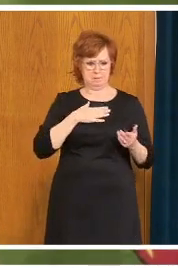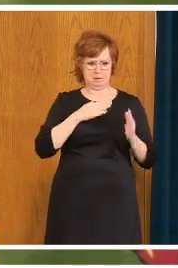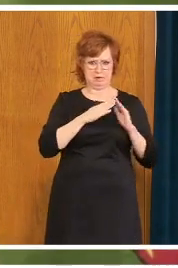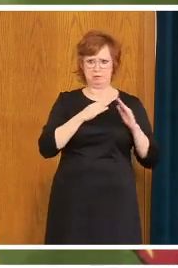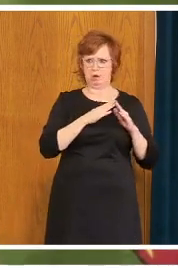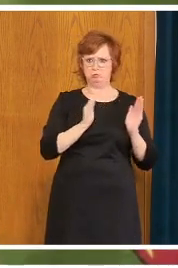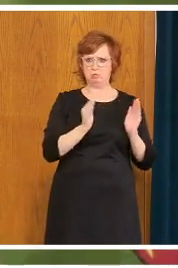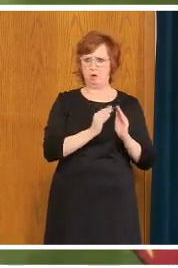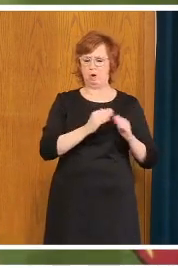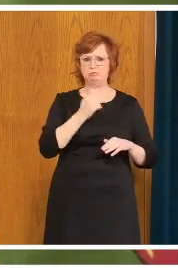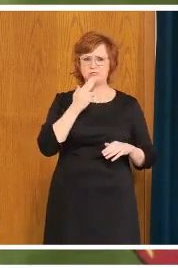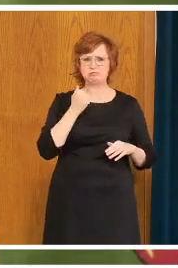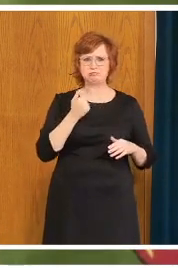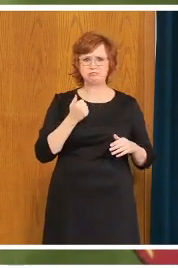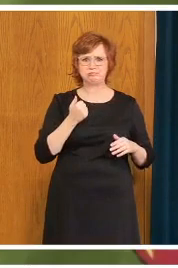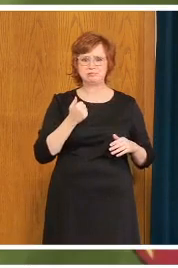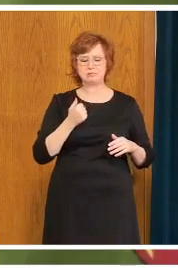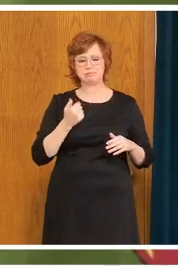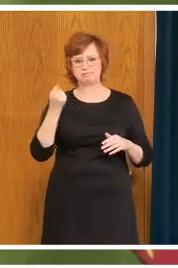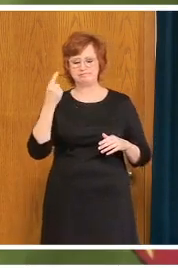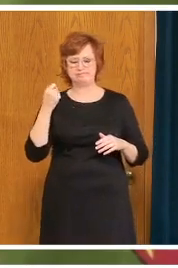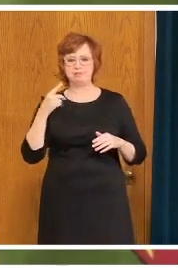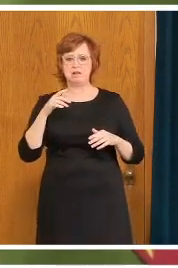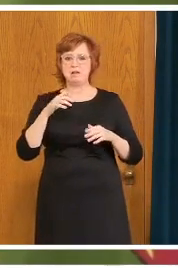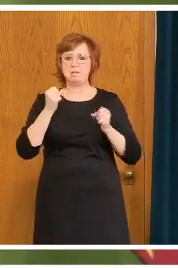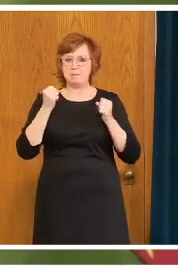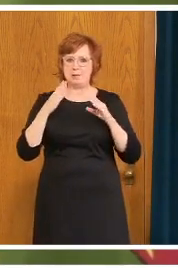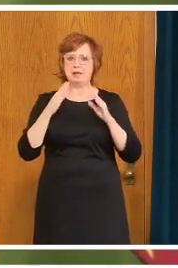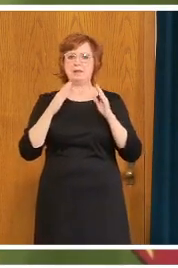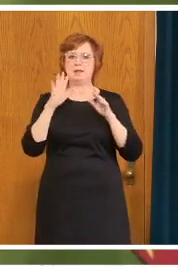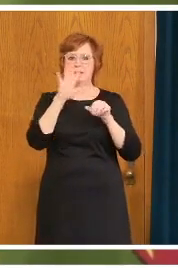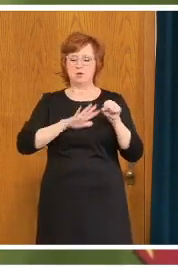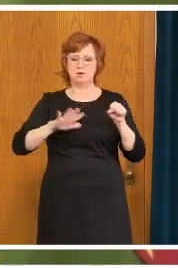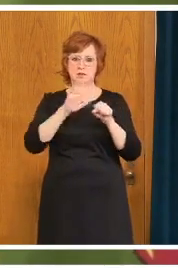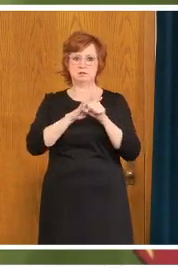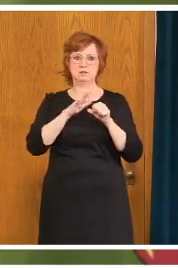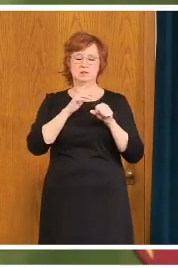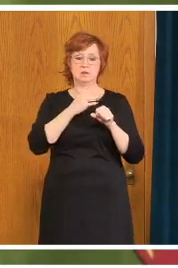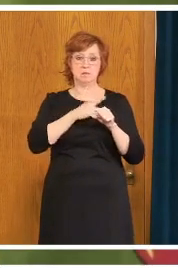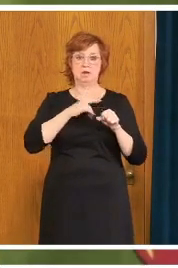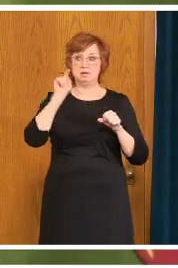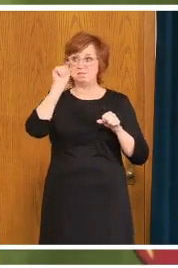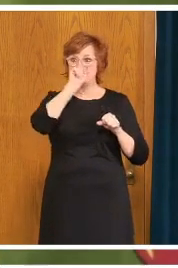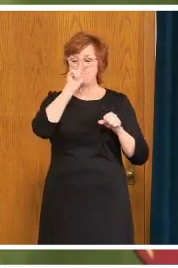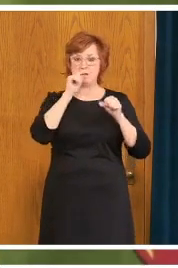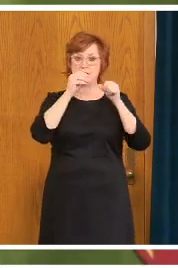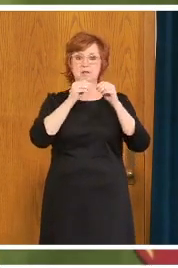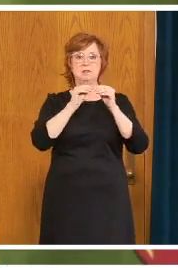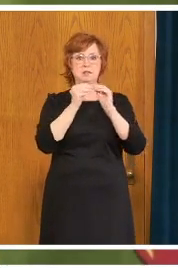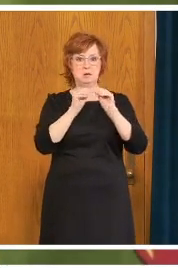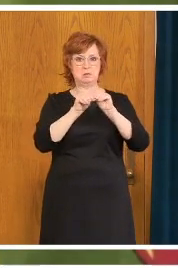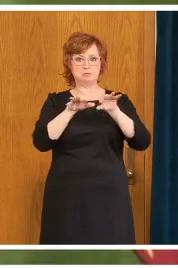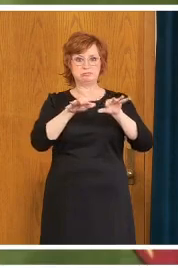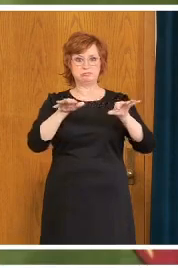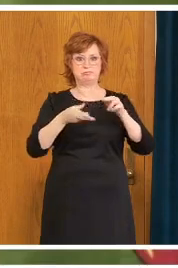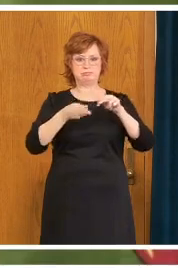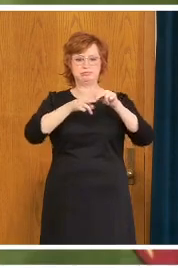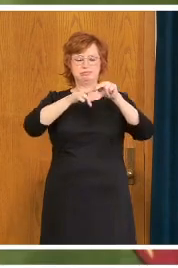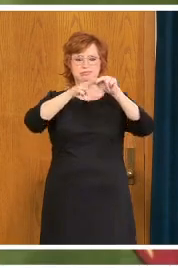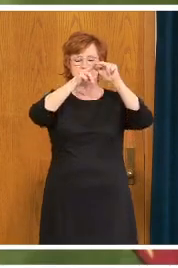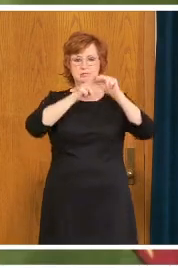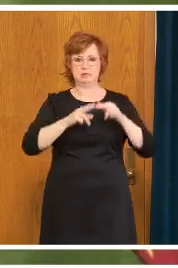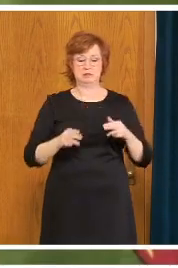province, transmission has been increasing in many areas of Saskatchewan, and until more of us get vaccinated, there is